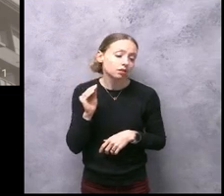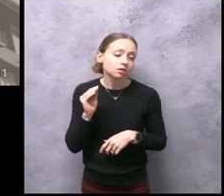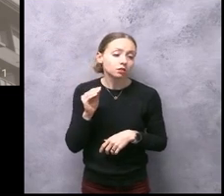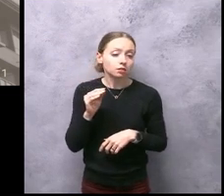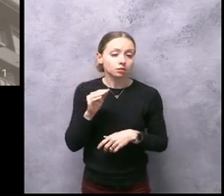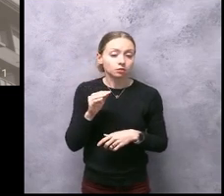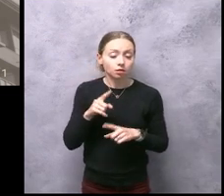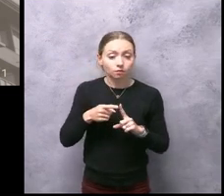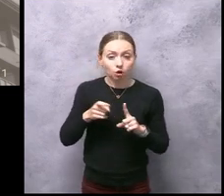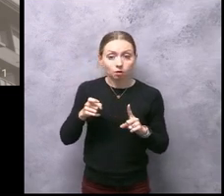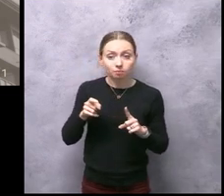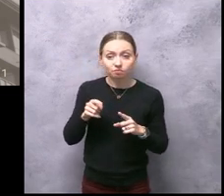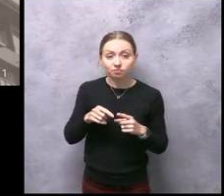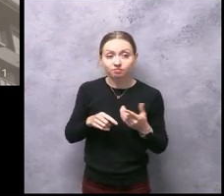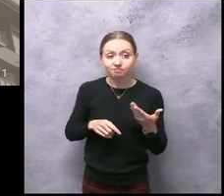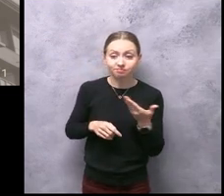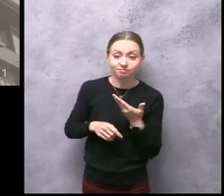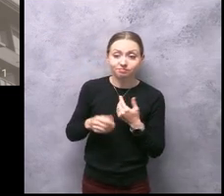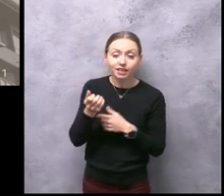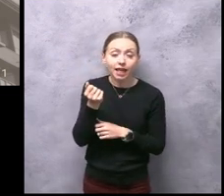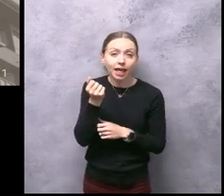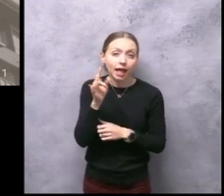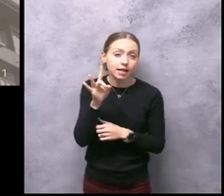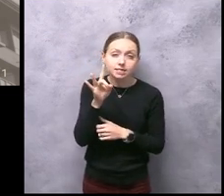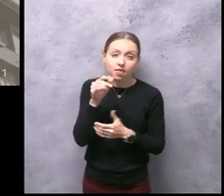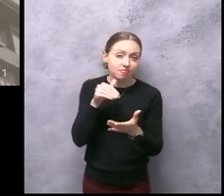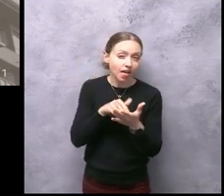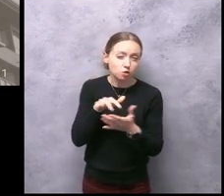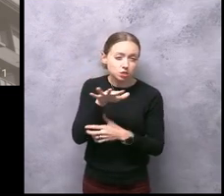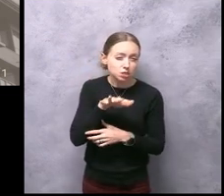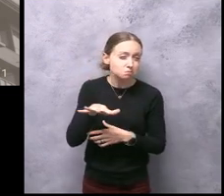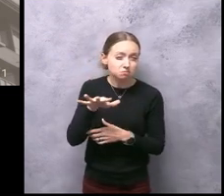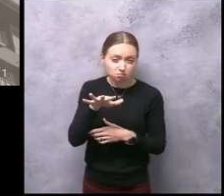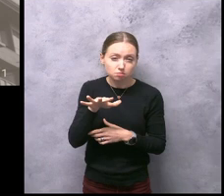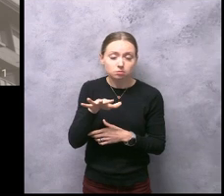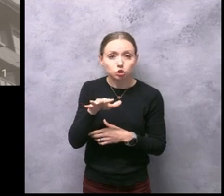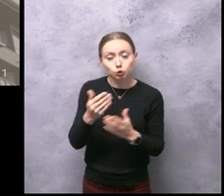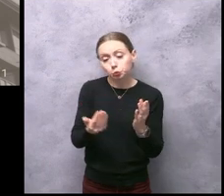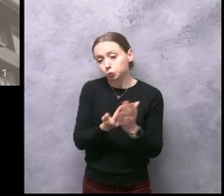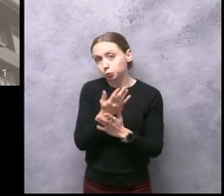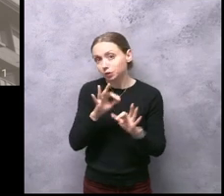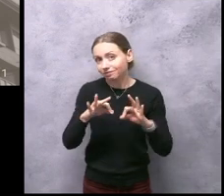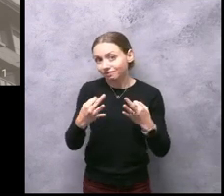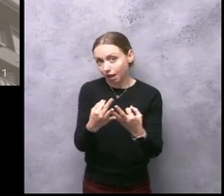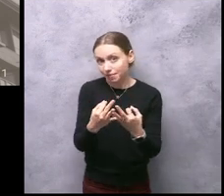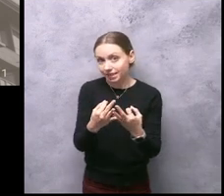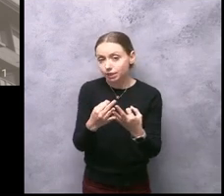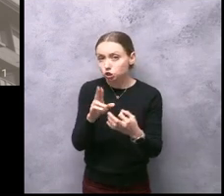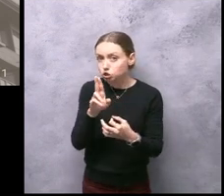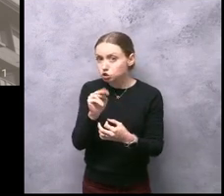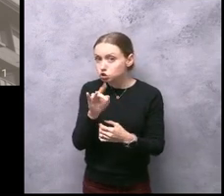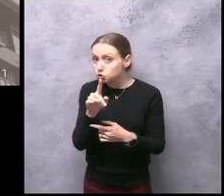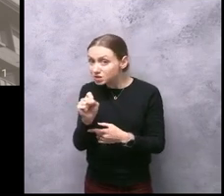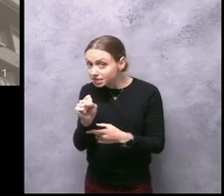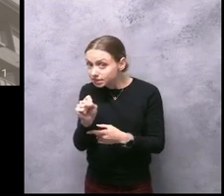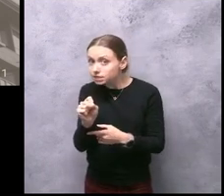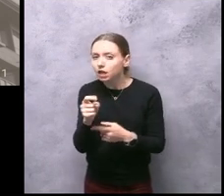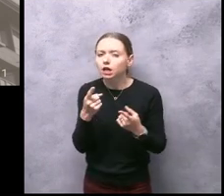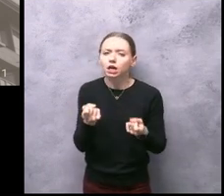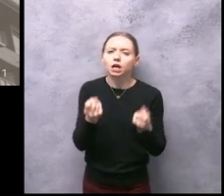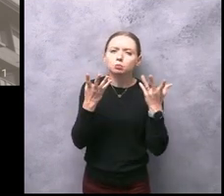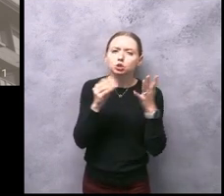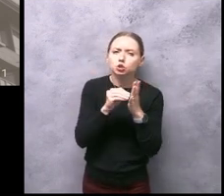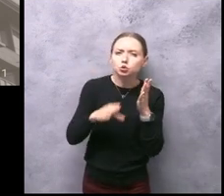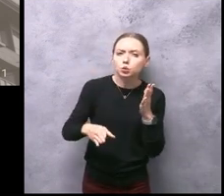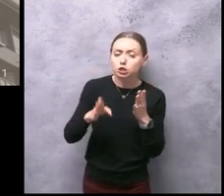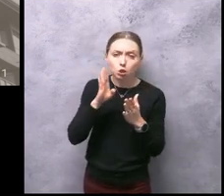of these 18,000 or so new multifamily units that we project over the next 10 years, the number of students that